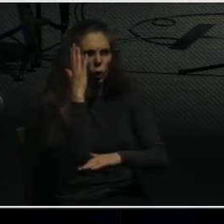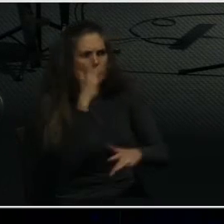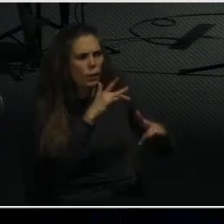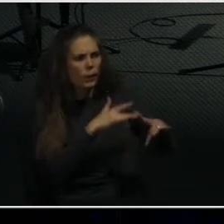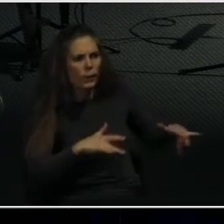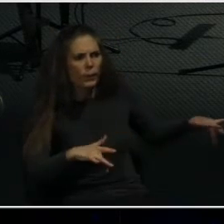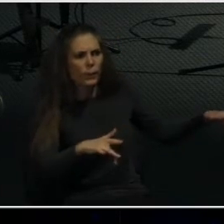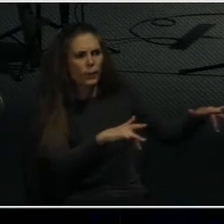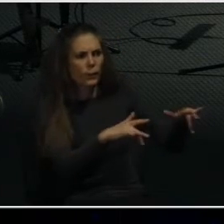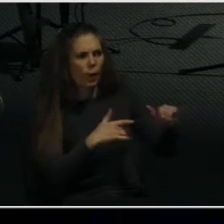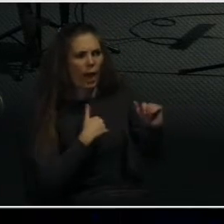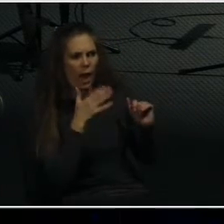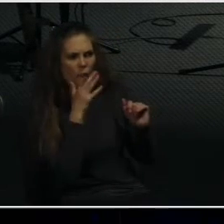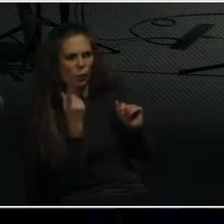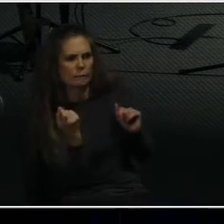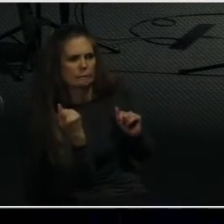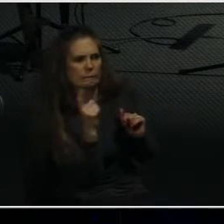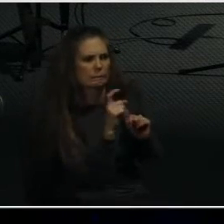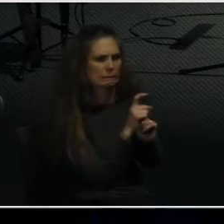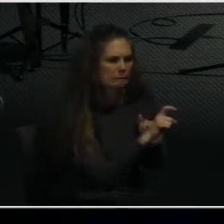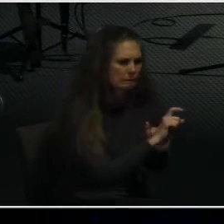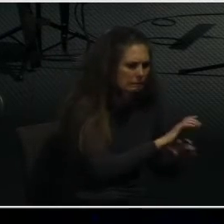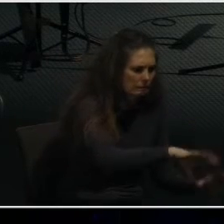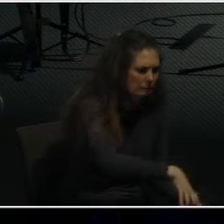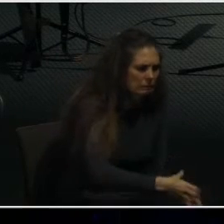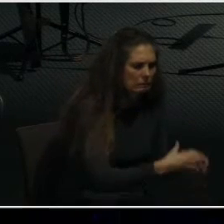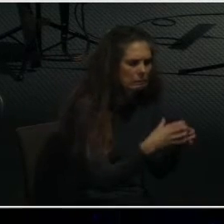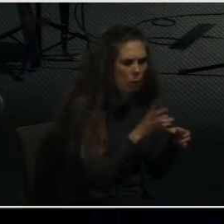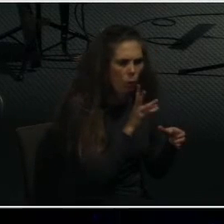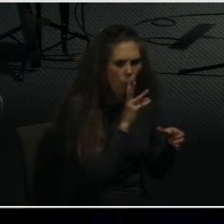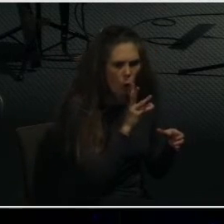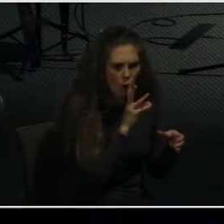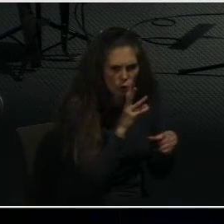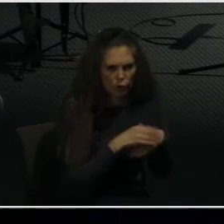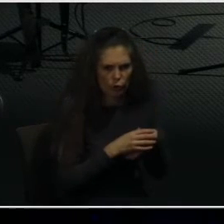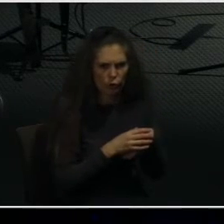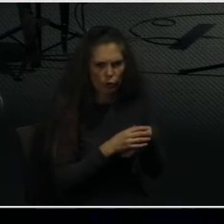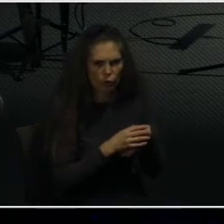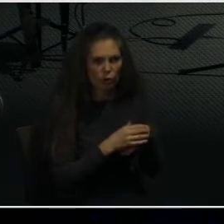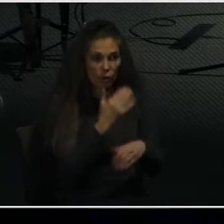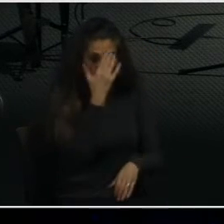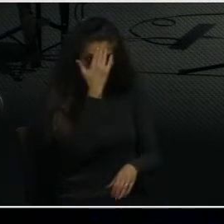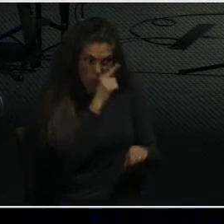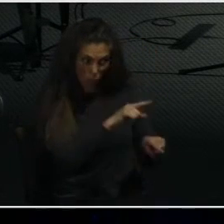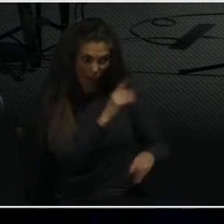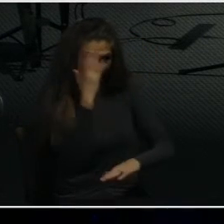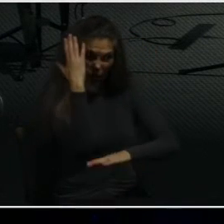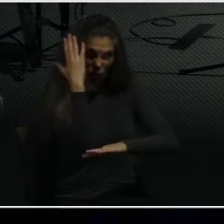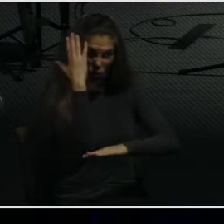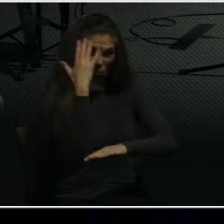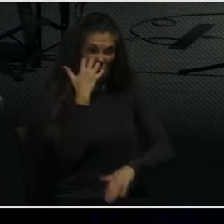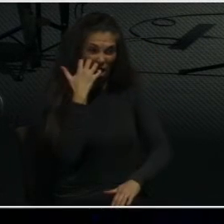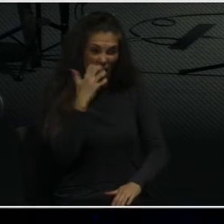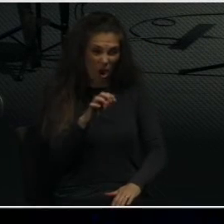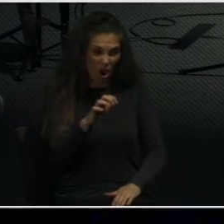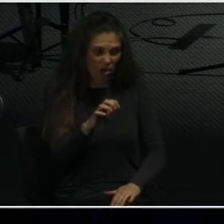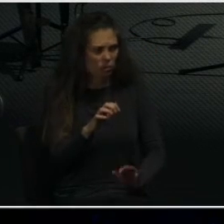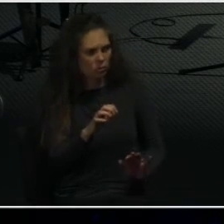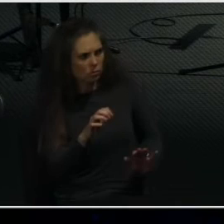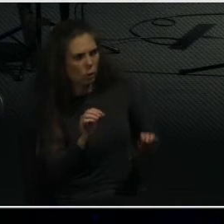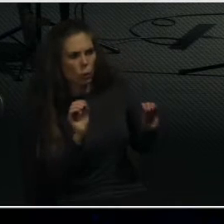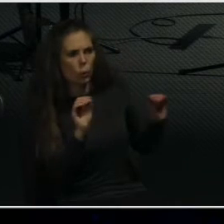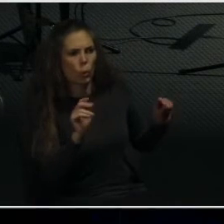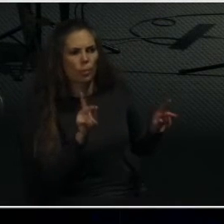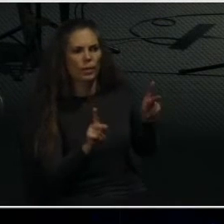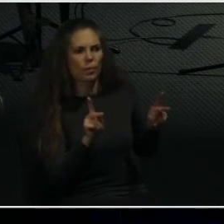will throw at her from the town because of her past life and her current lifestyle. Yet she comes up to the well,